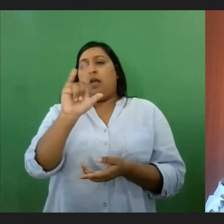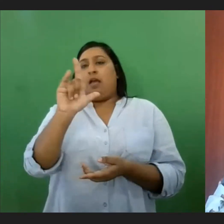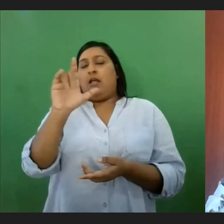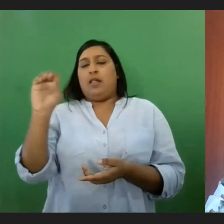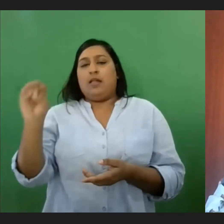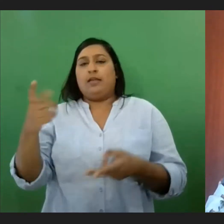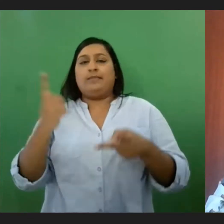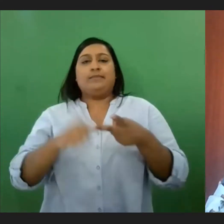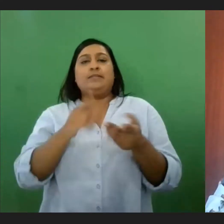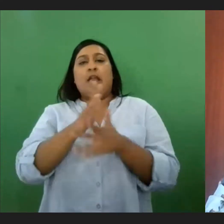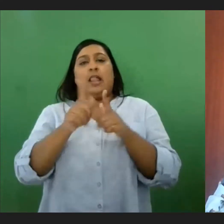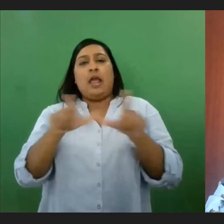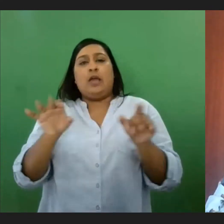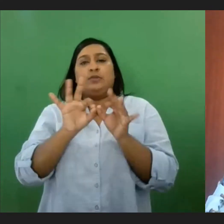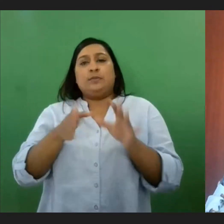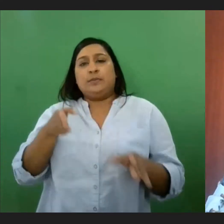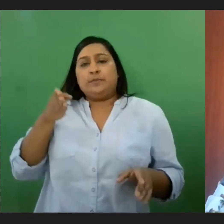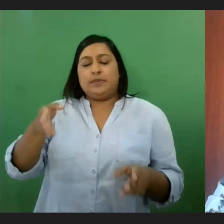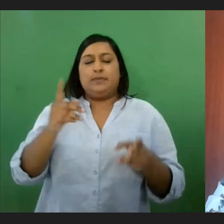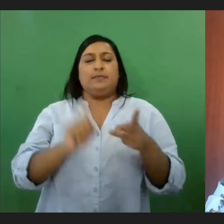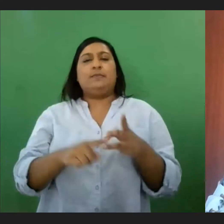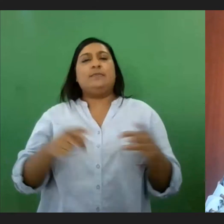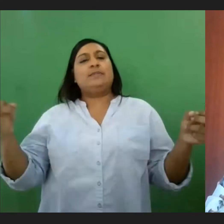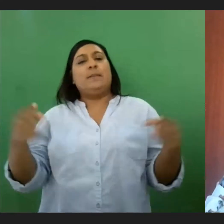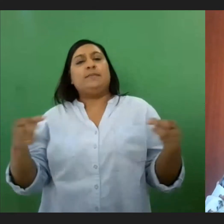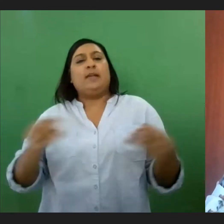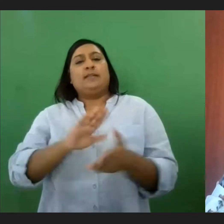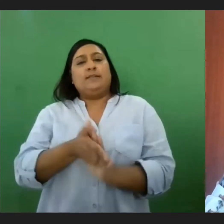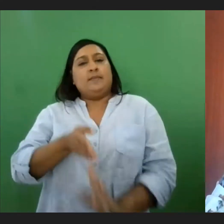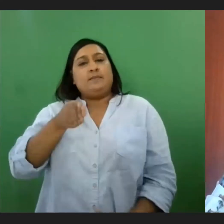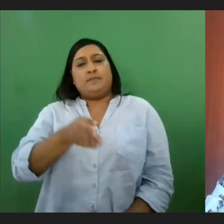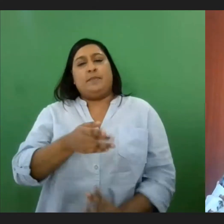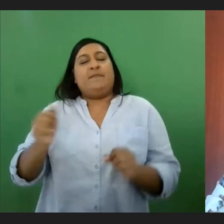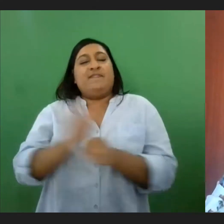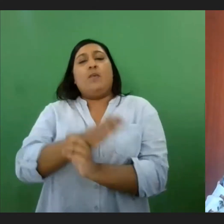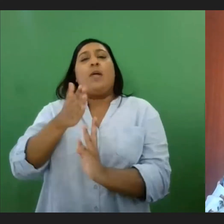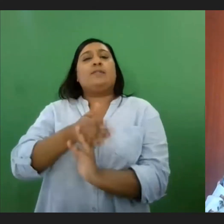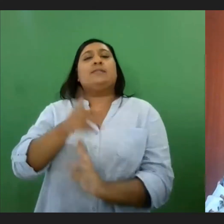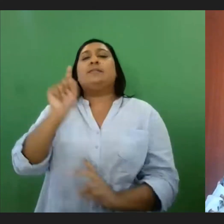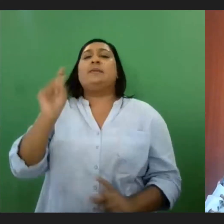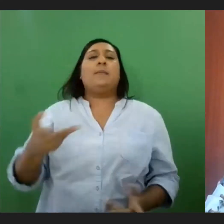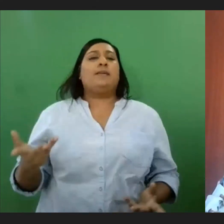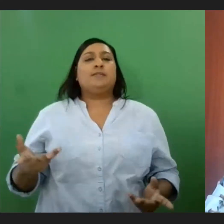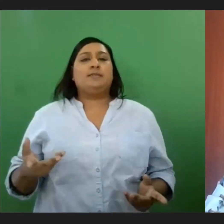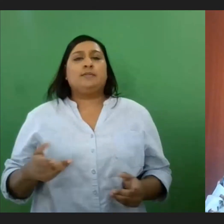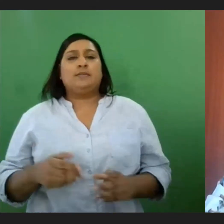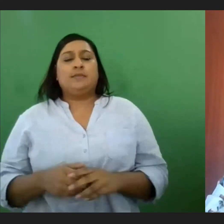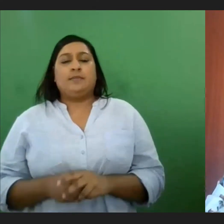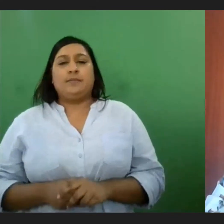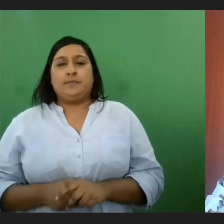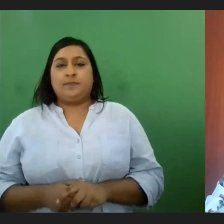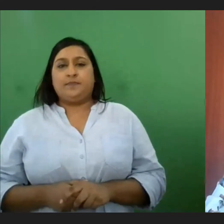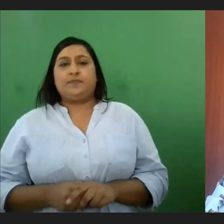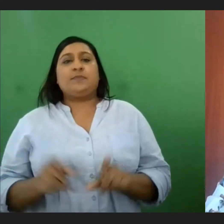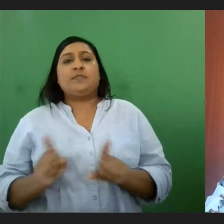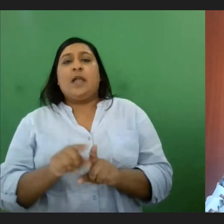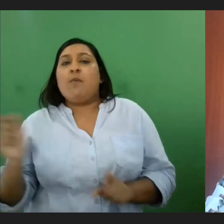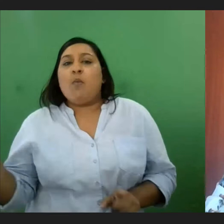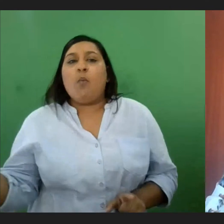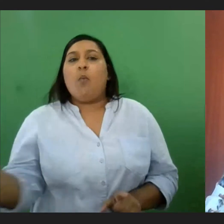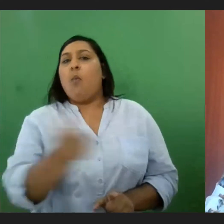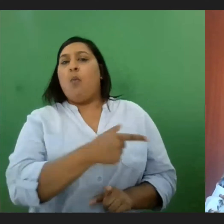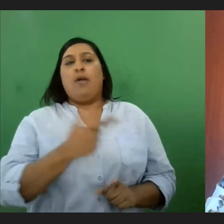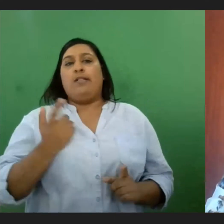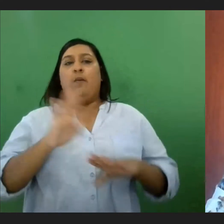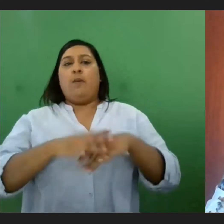interpretation, subtitles, etc. And most importantly, all platforms, including social media